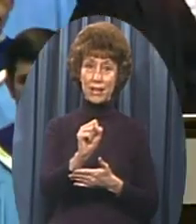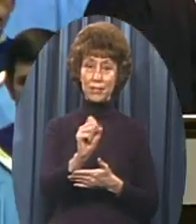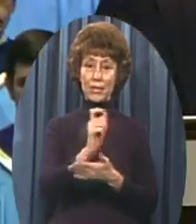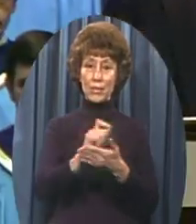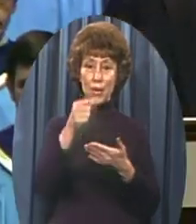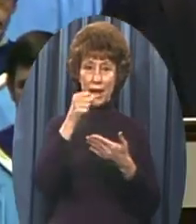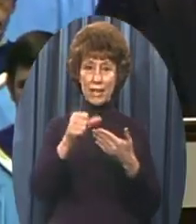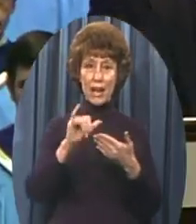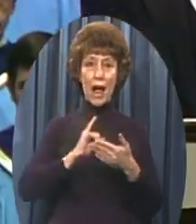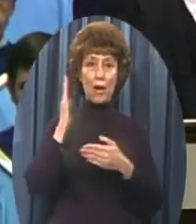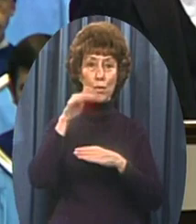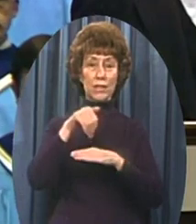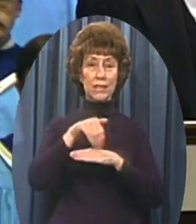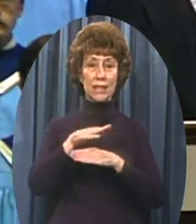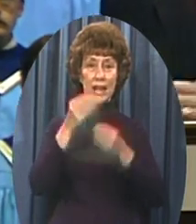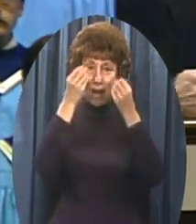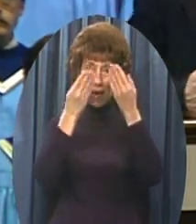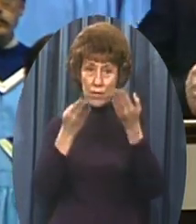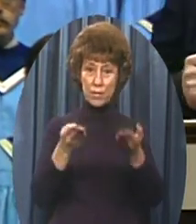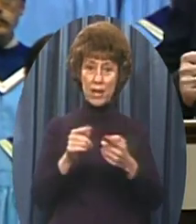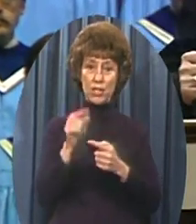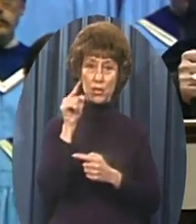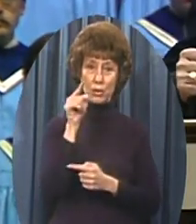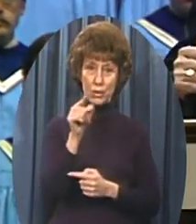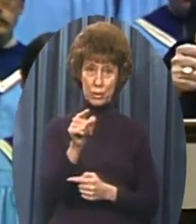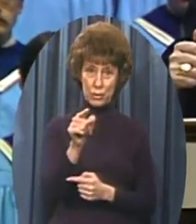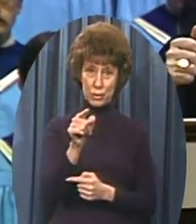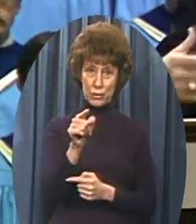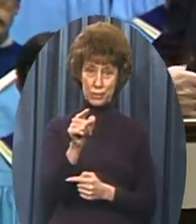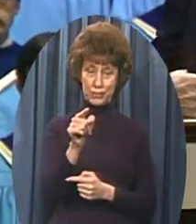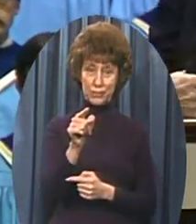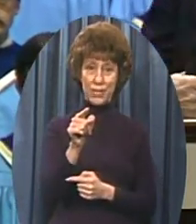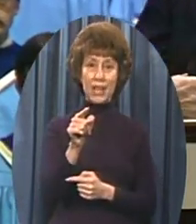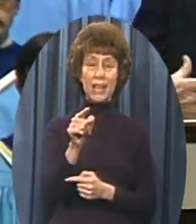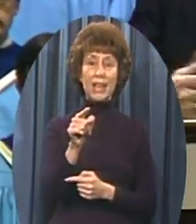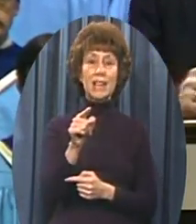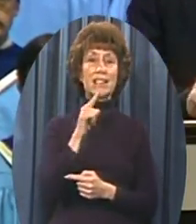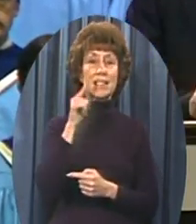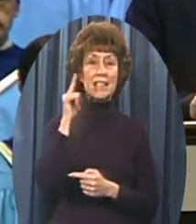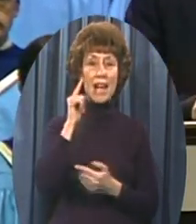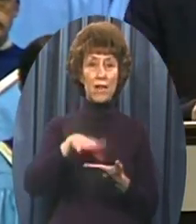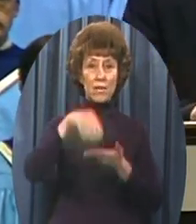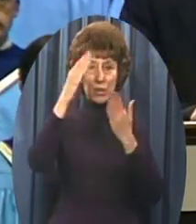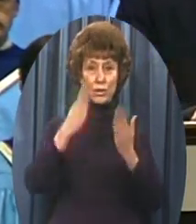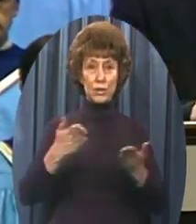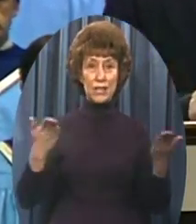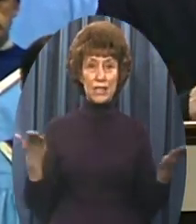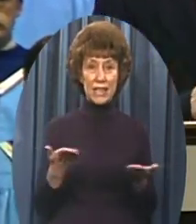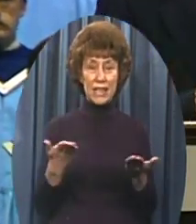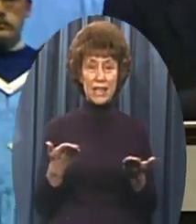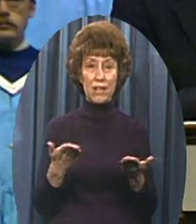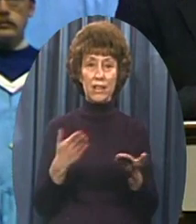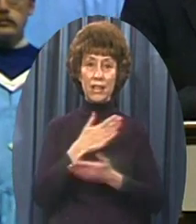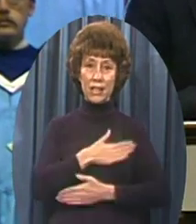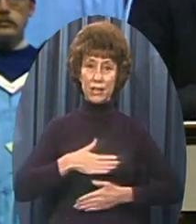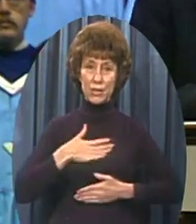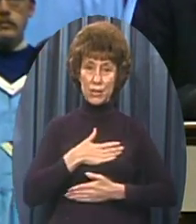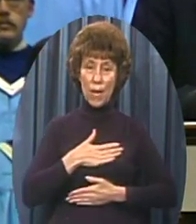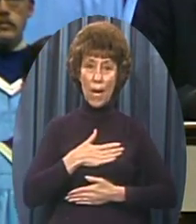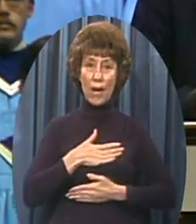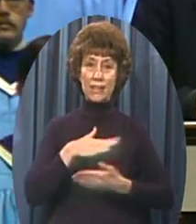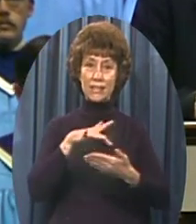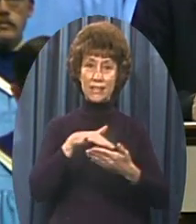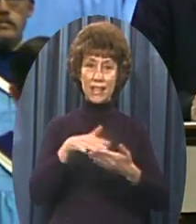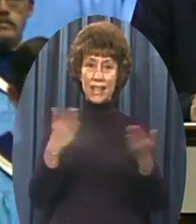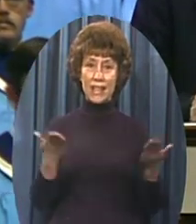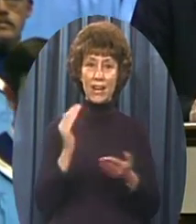Would you remain standing as we all sing together that last stanza? We've been going through a very difficult time here in this